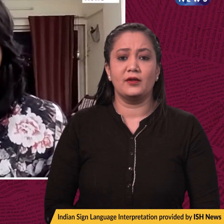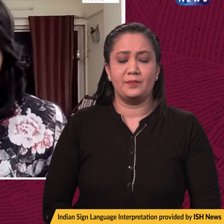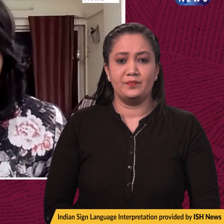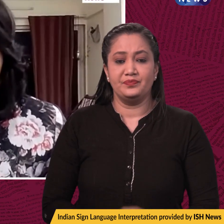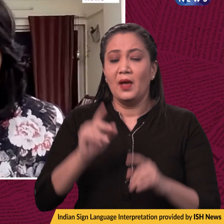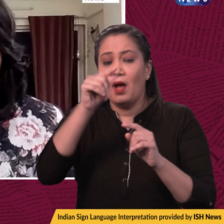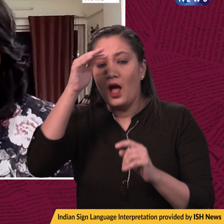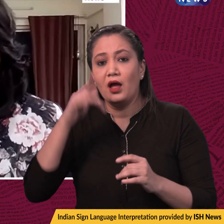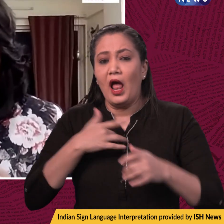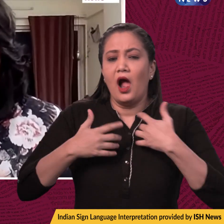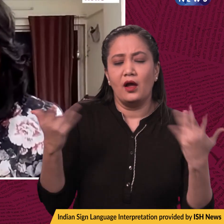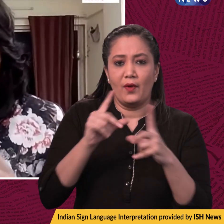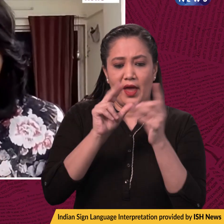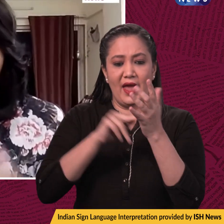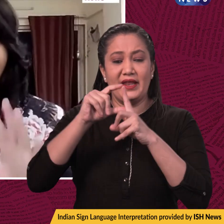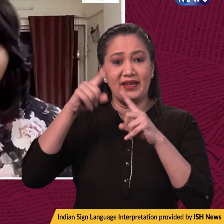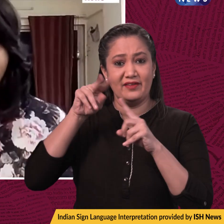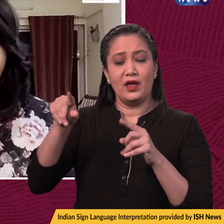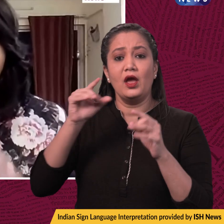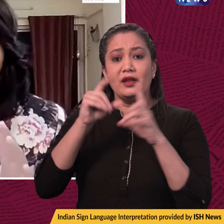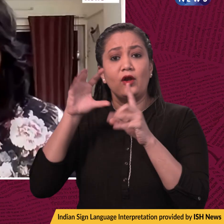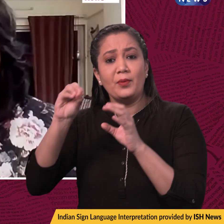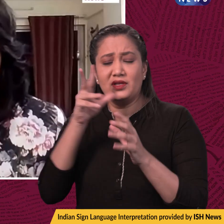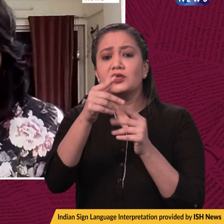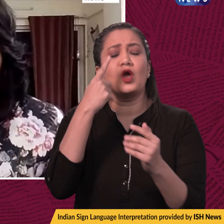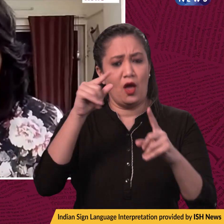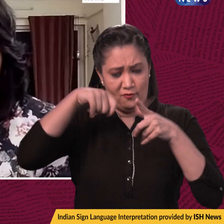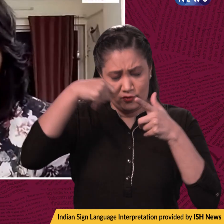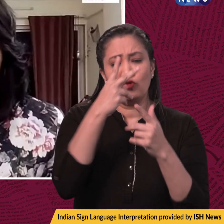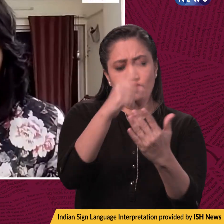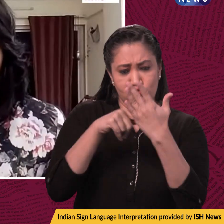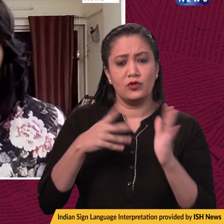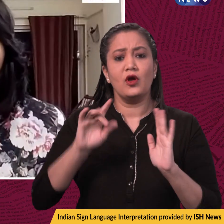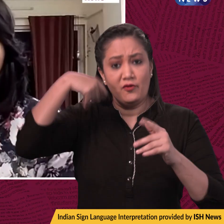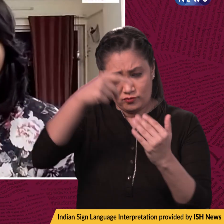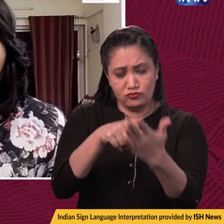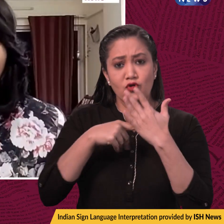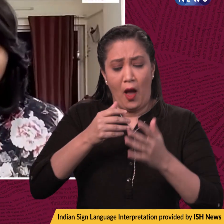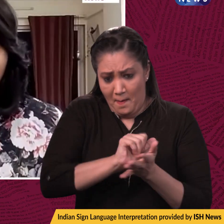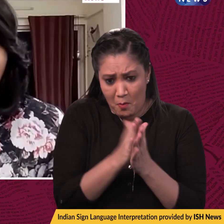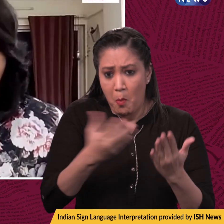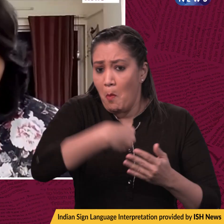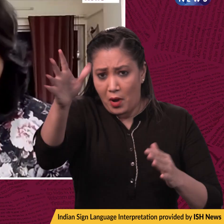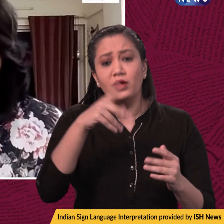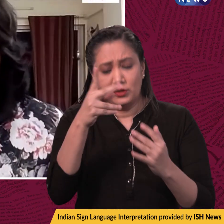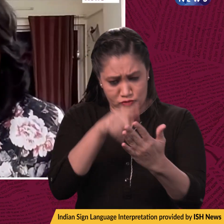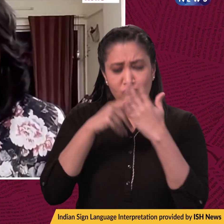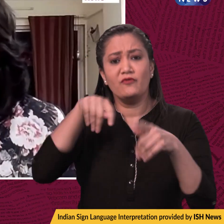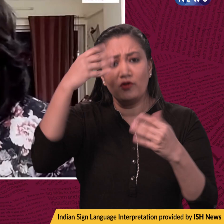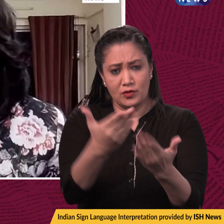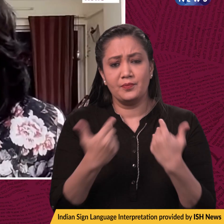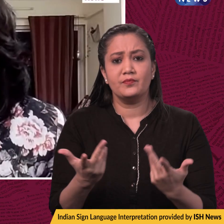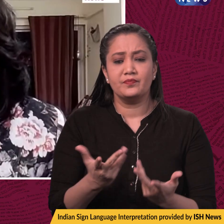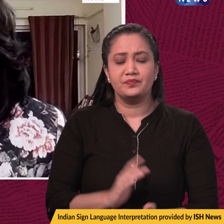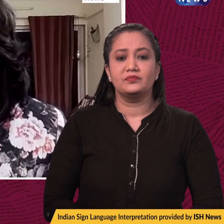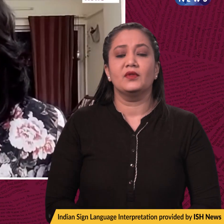with NDTV, he said, and I quote, show me the footage, who said I threw the rule book, end quote. Now,